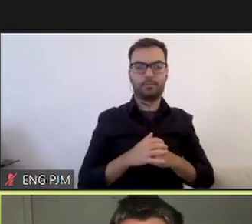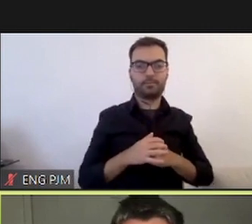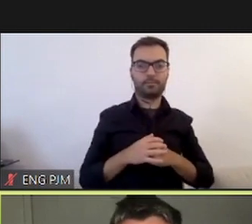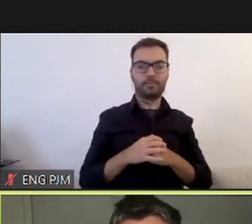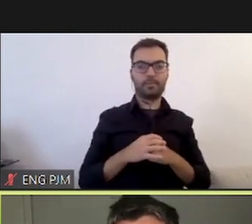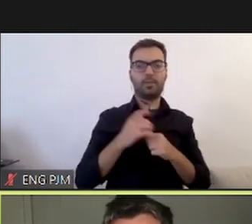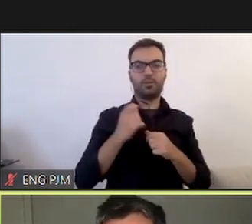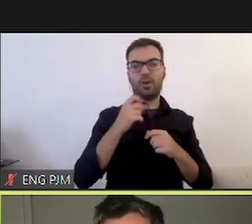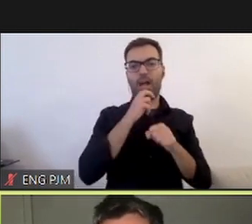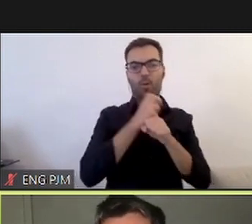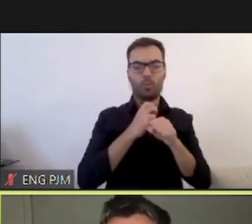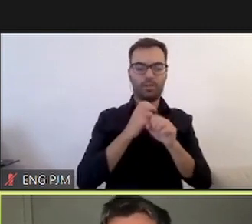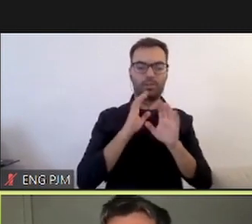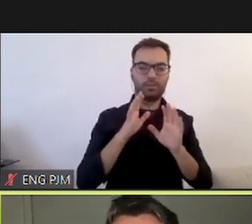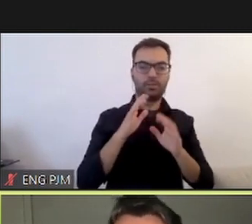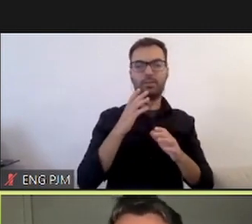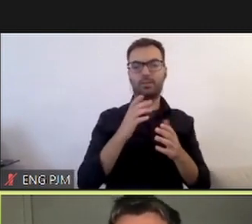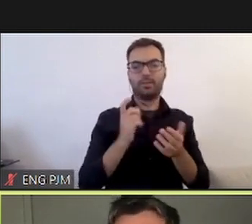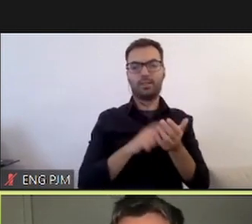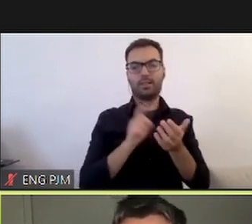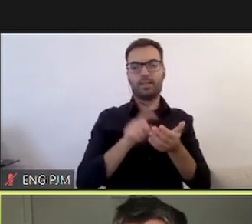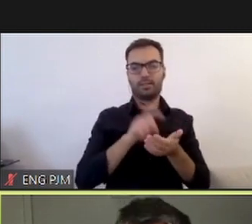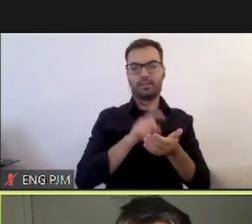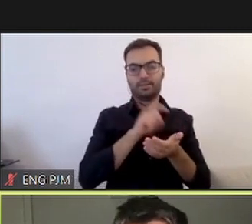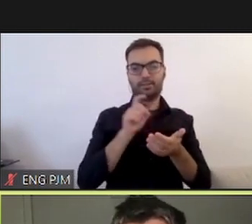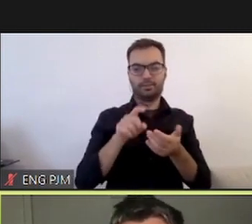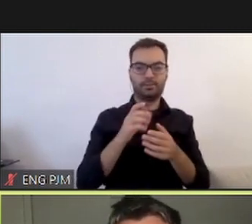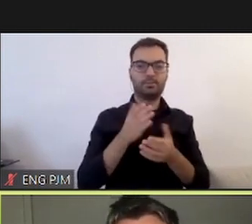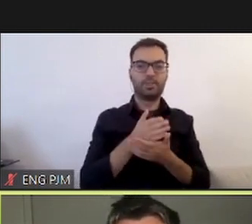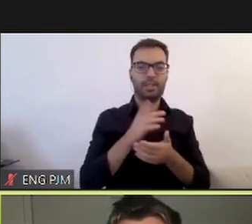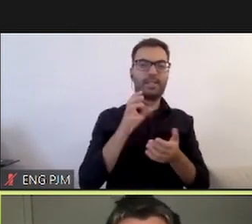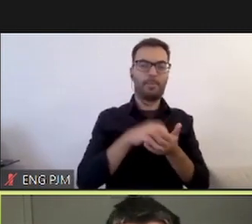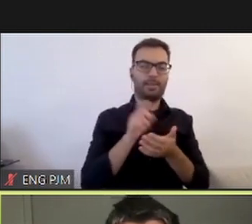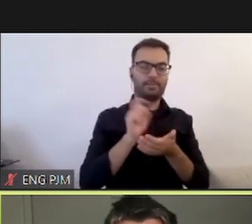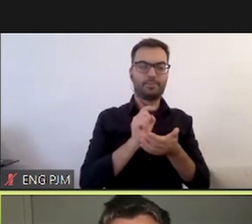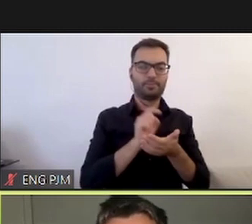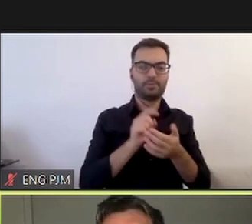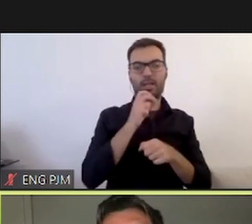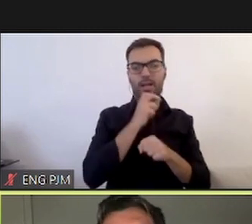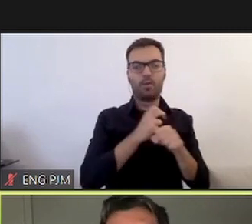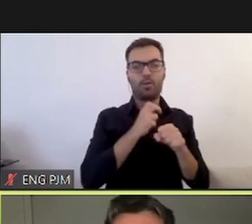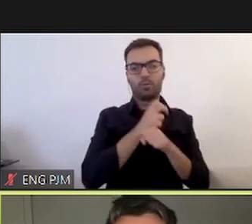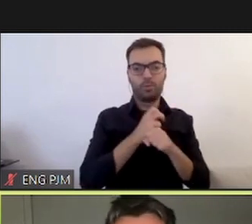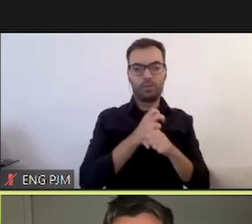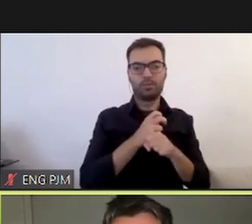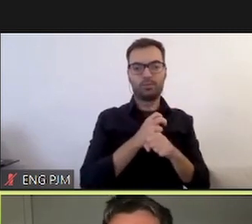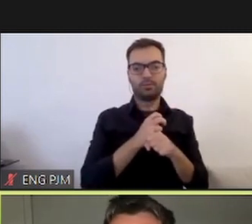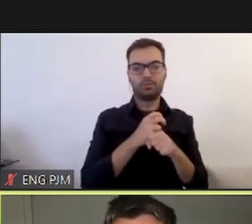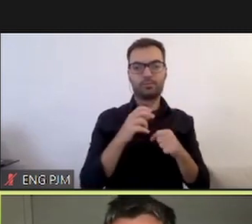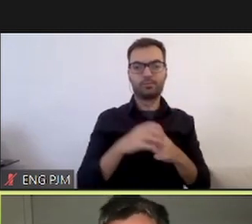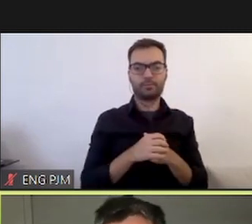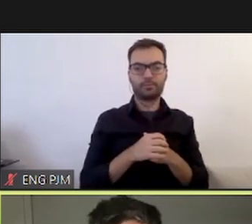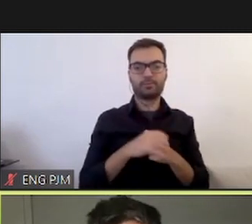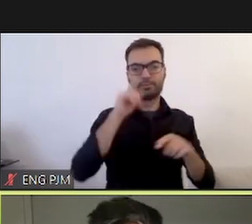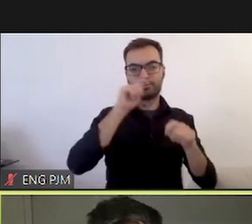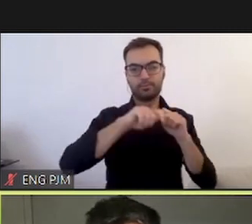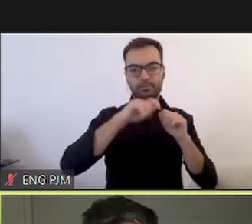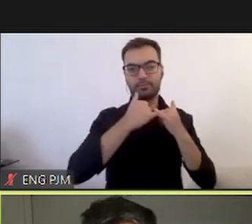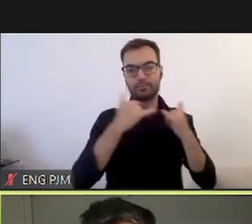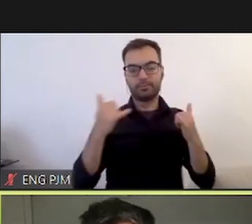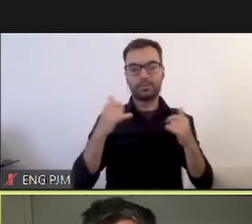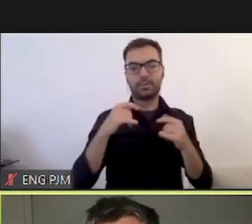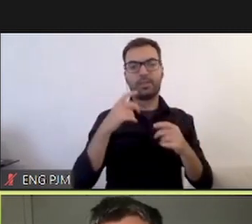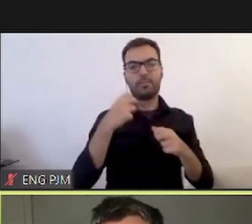bit automated because you're just doing the clicking through the application, and it's automatically cover the different kind of the